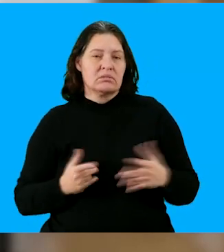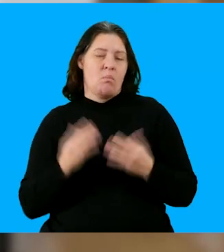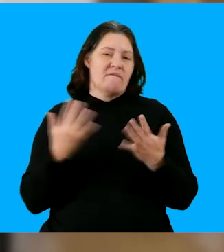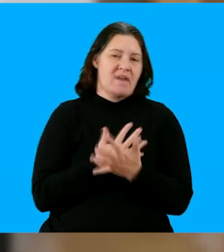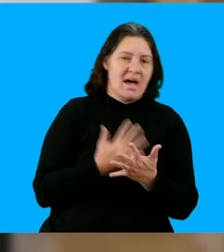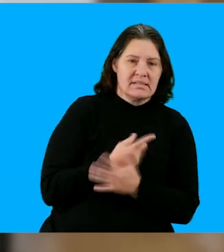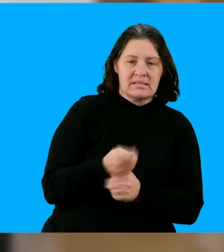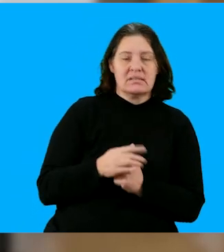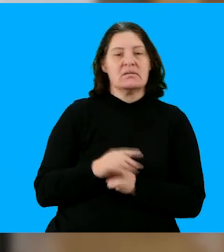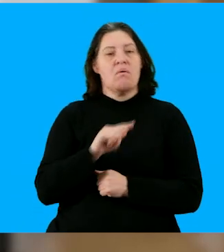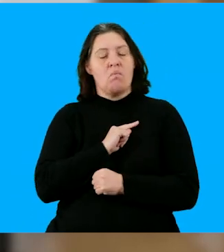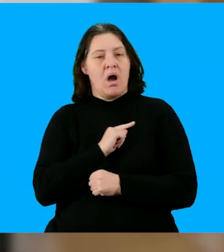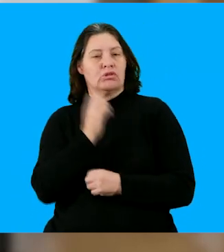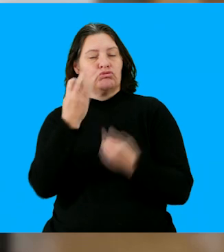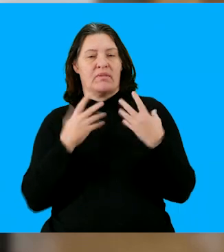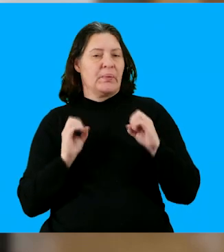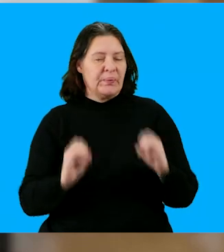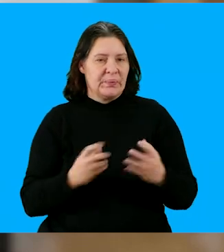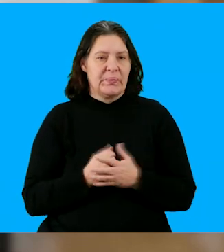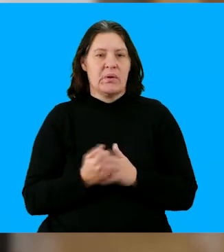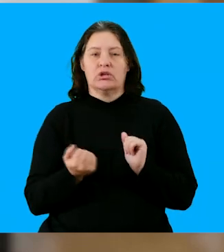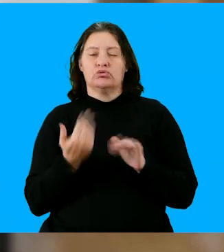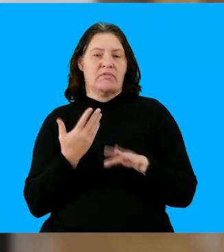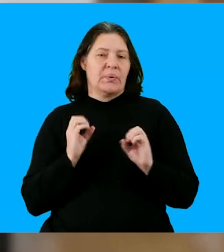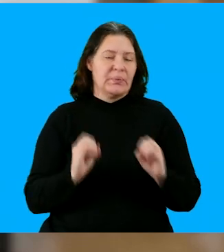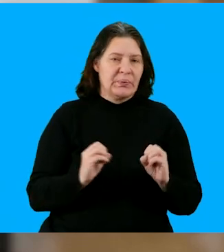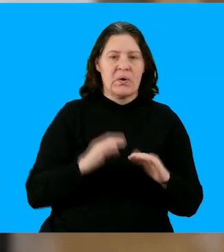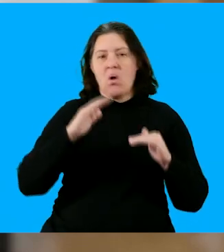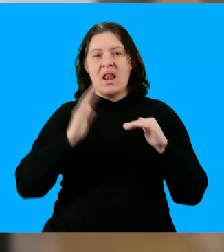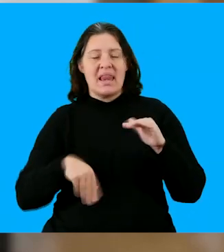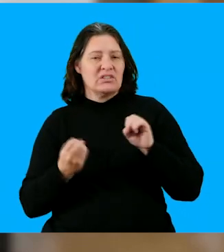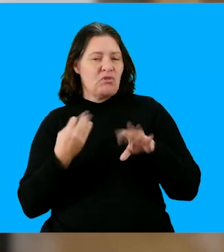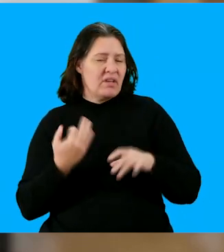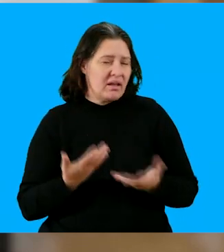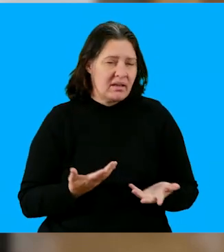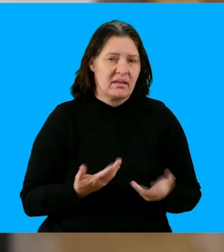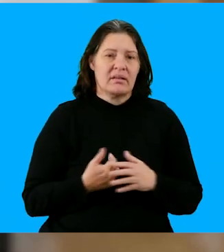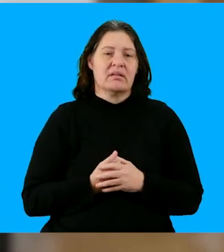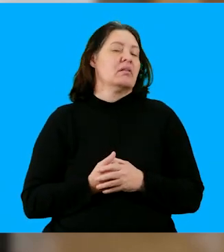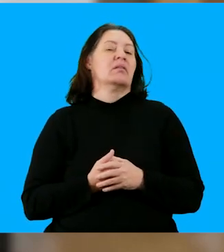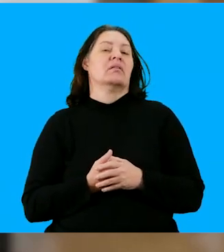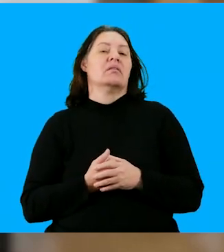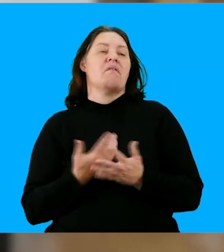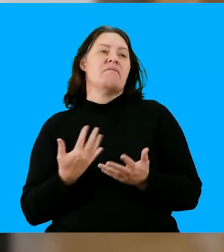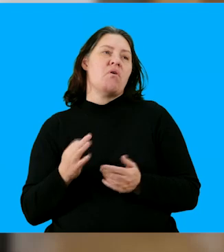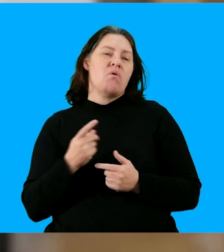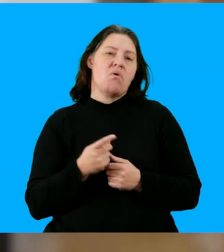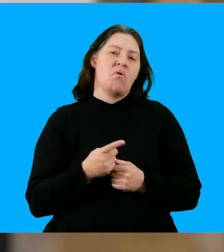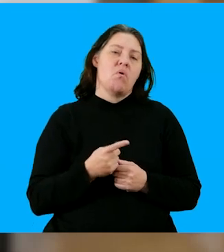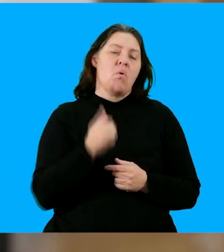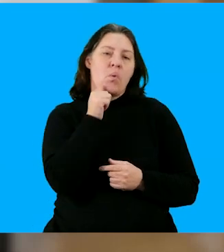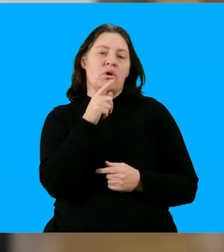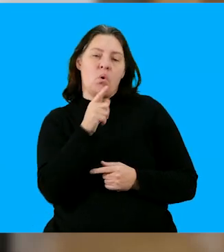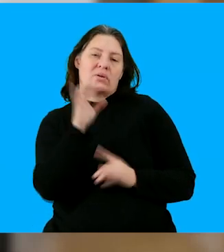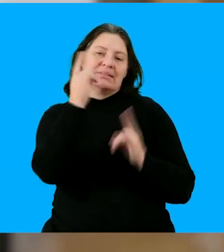because no traffic lights, no traffic, or less traffic for that matter, as regards to when you're in a